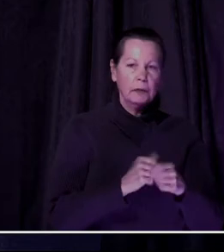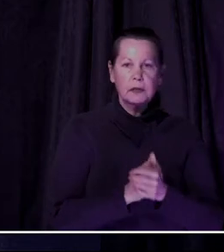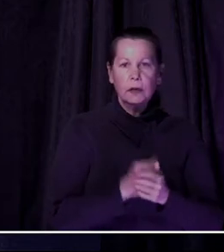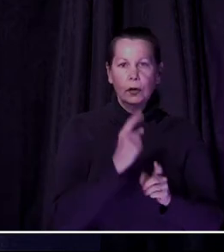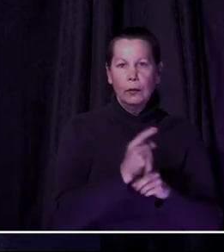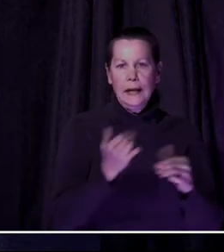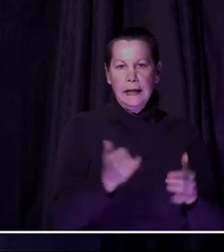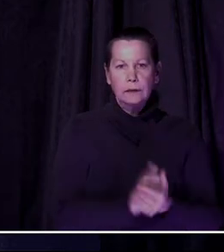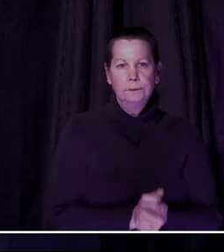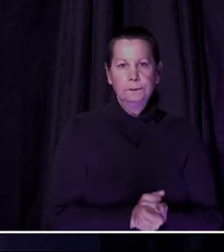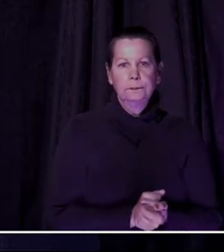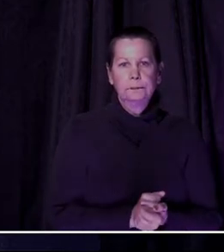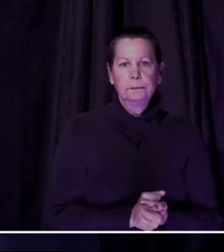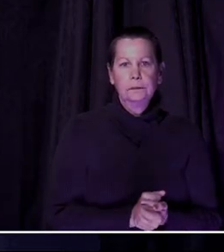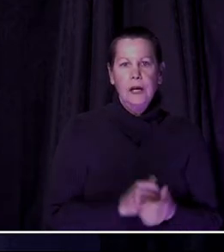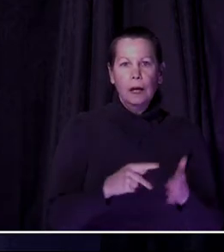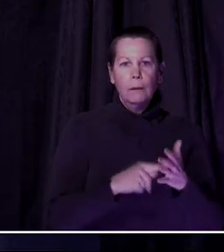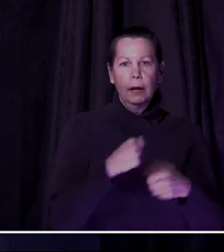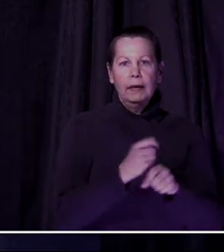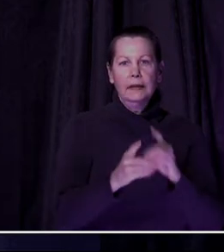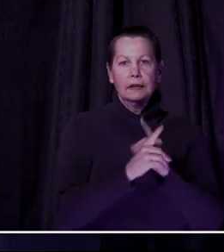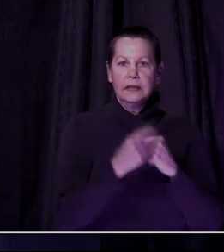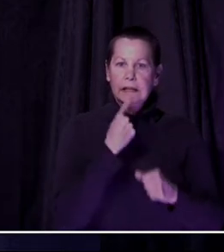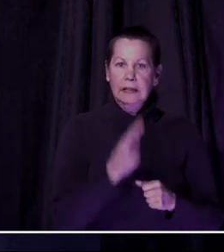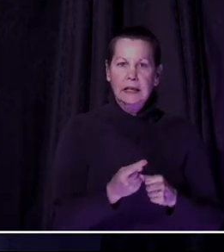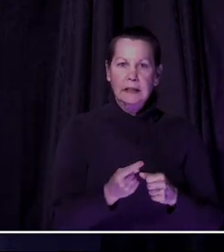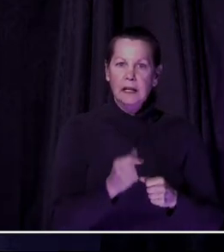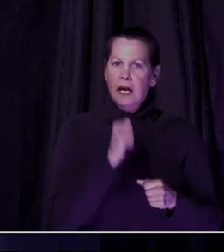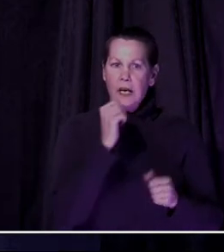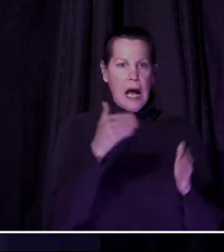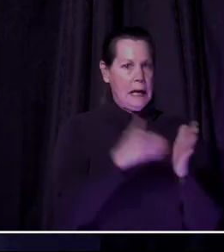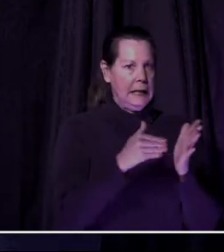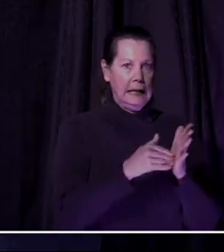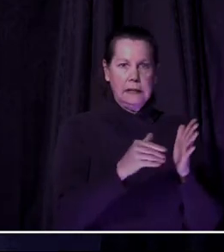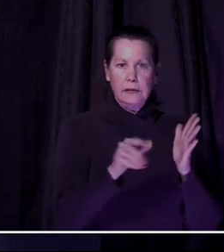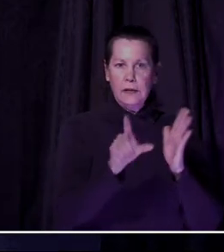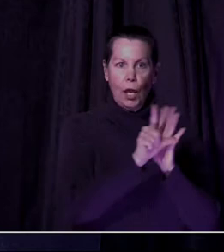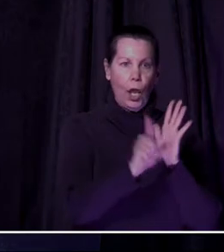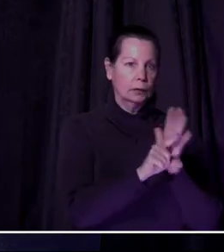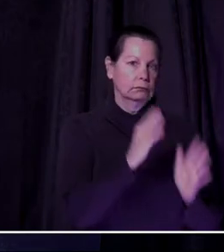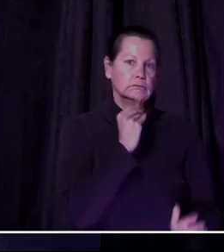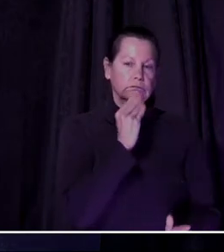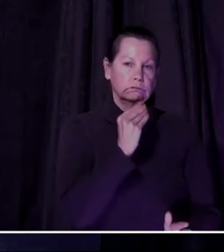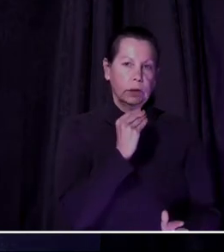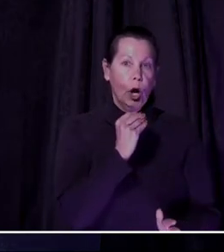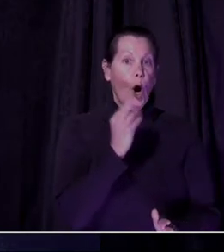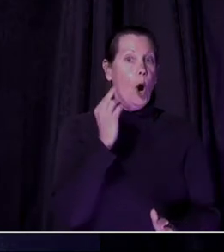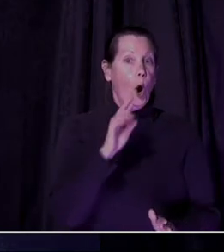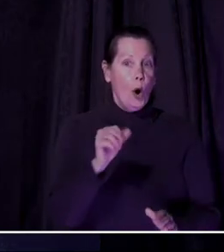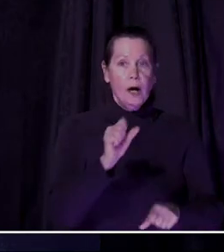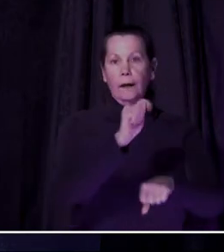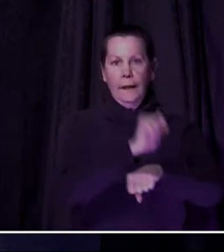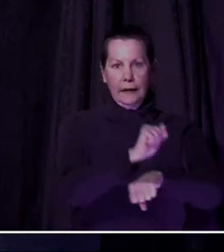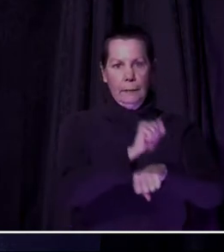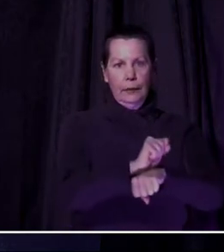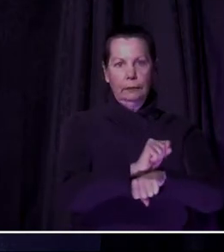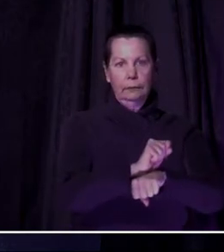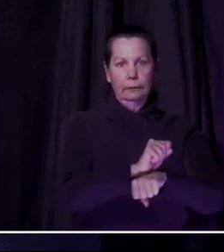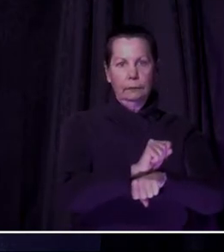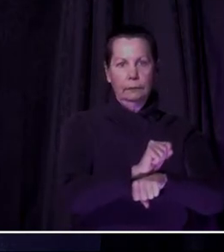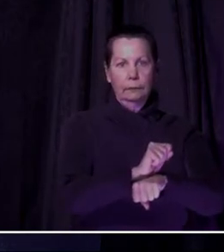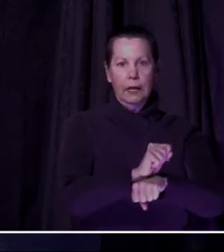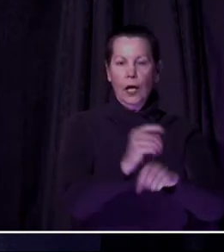now. And Paul made his defense. He says, neither against the Jewish law, nor against the temple,